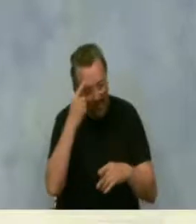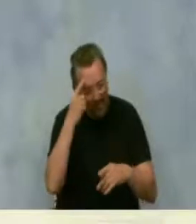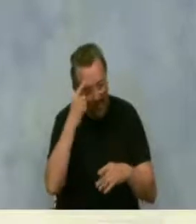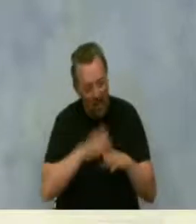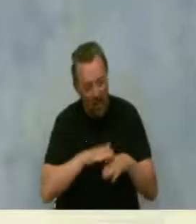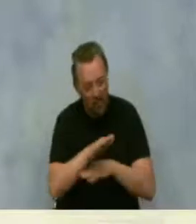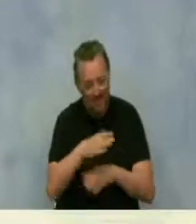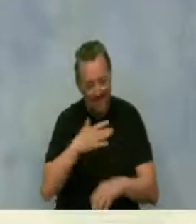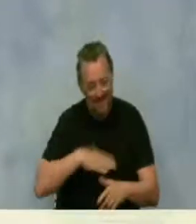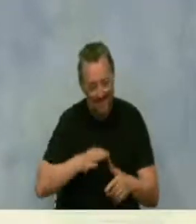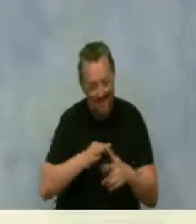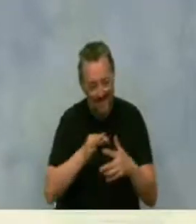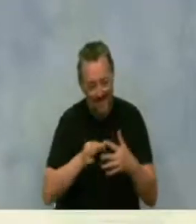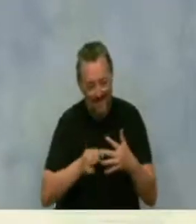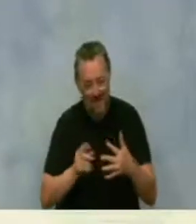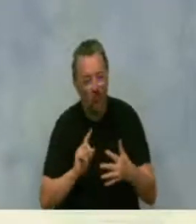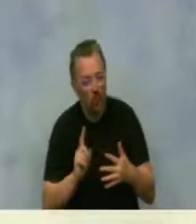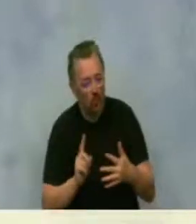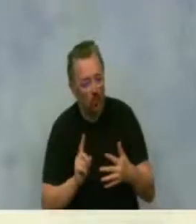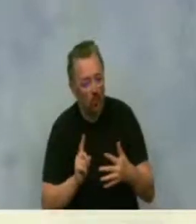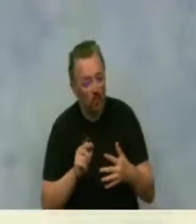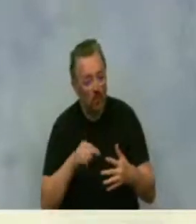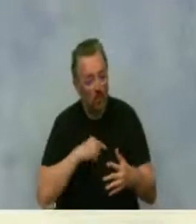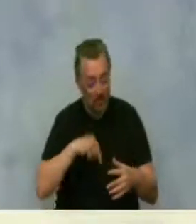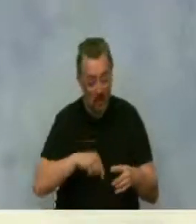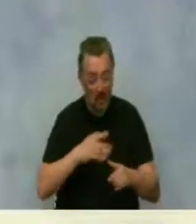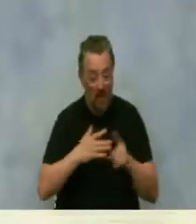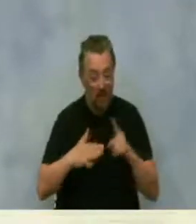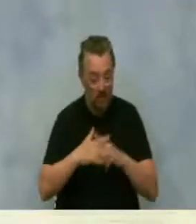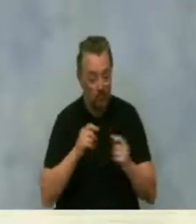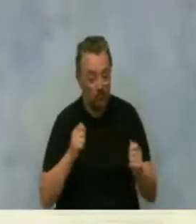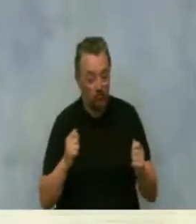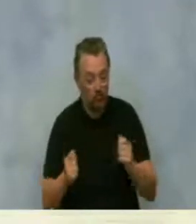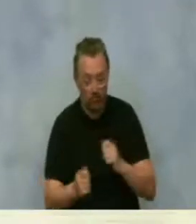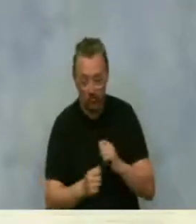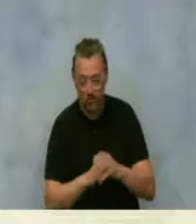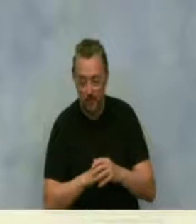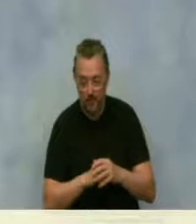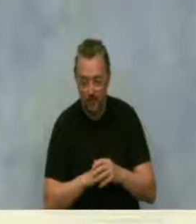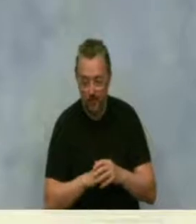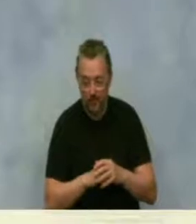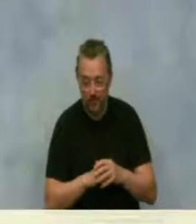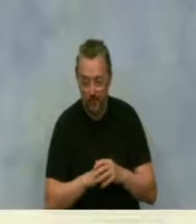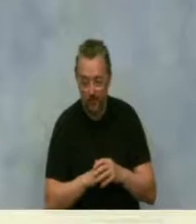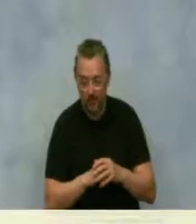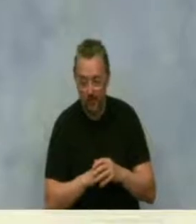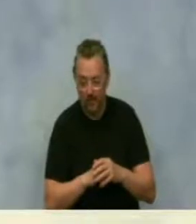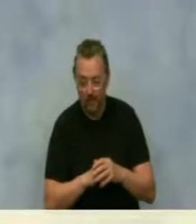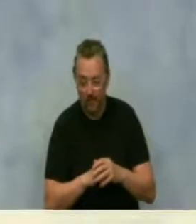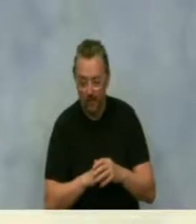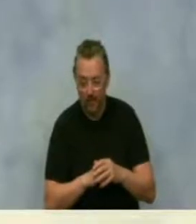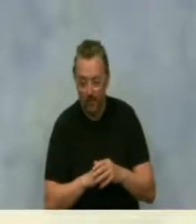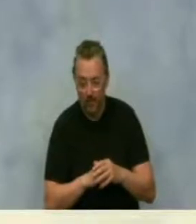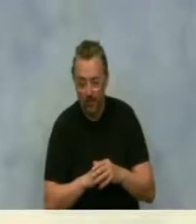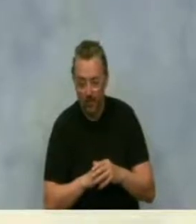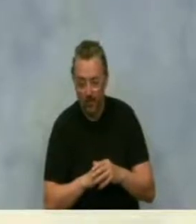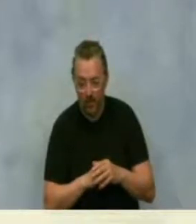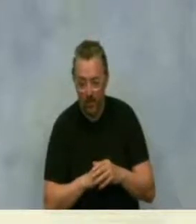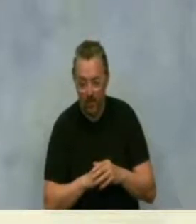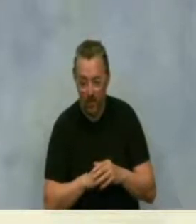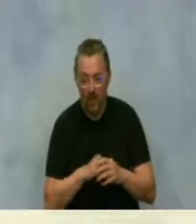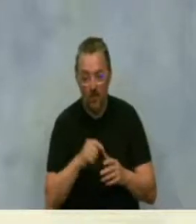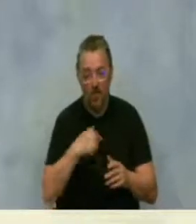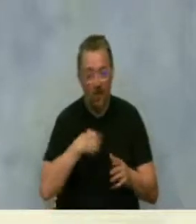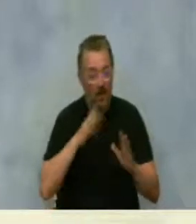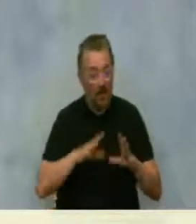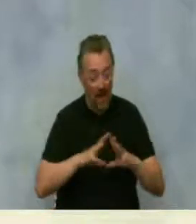these services in this changing environment, as well as optimising the efficiency of our existing workforce. Underpinning